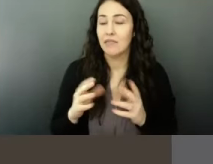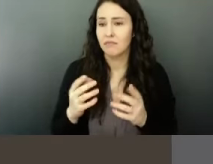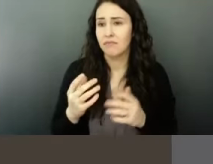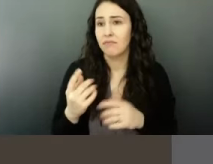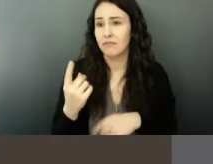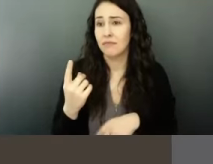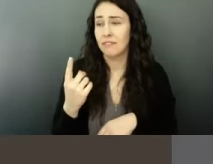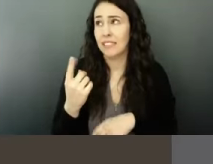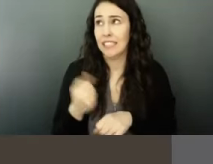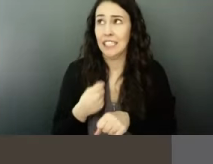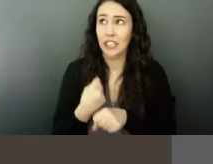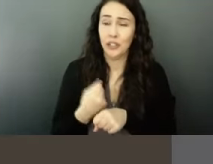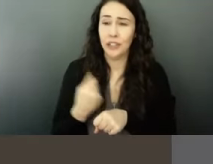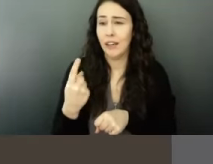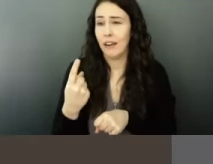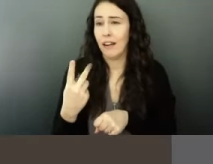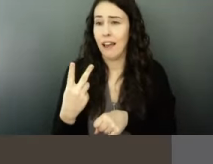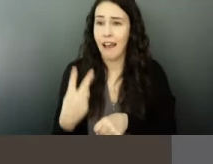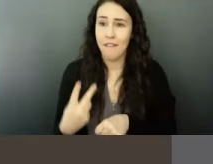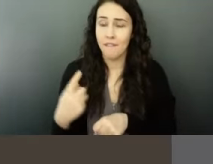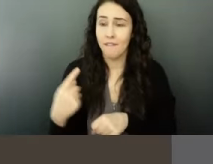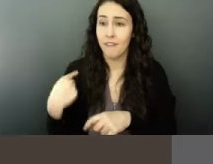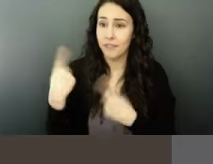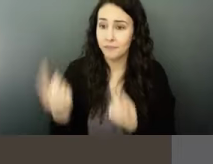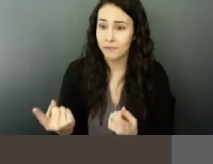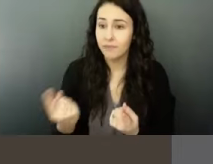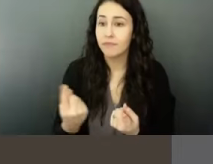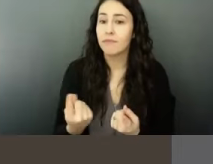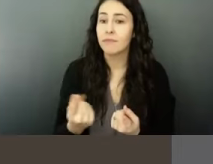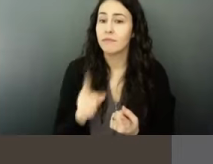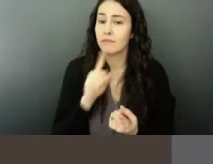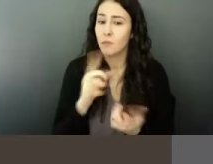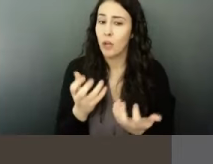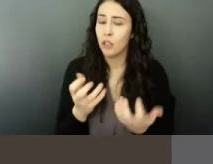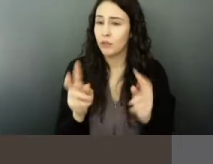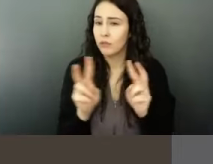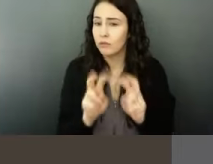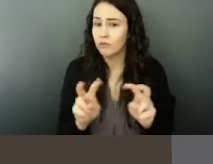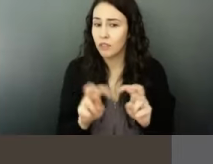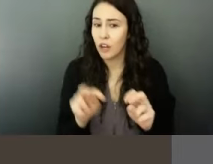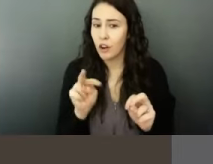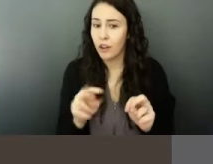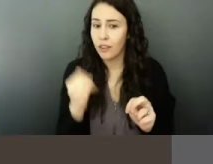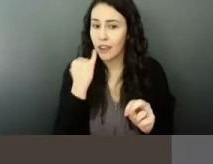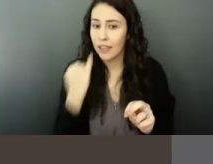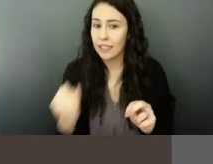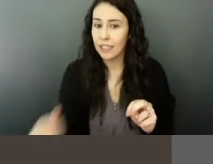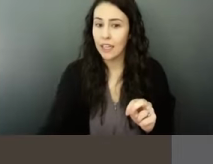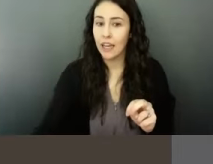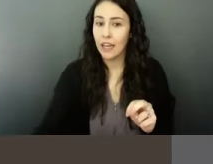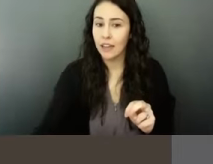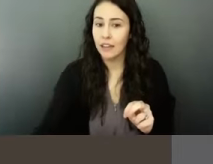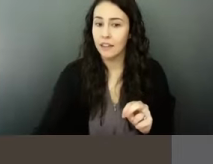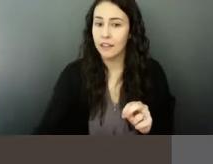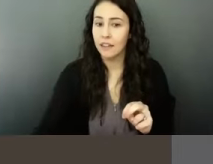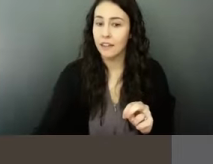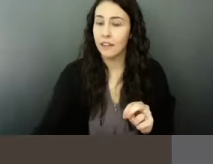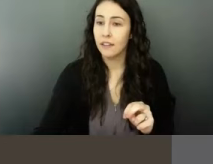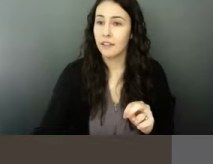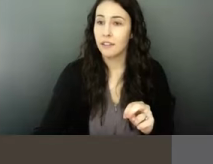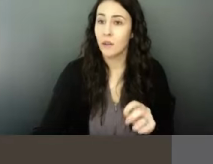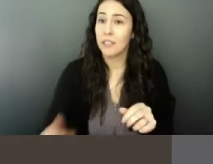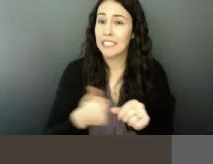of a year, really wanted to look at this idea of culturally inclusive and equitable assessment. And so each meeting that we have,